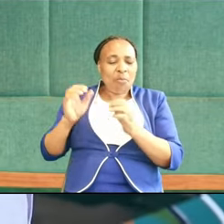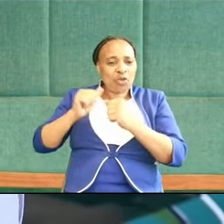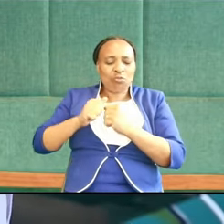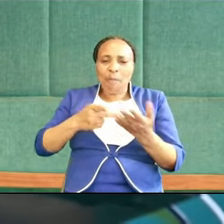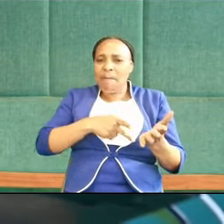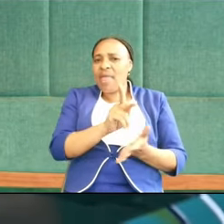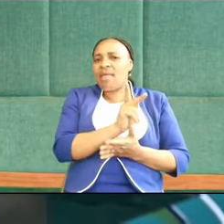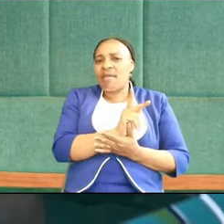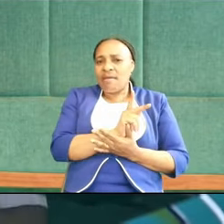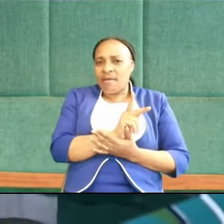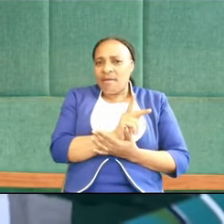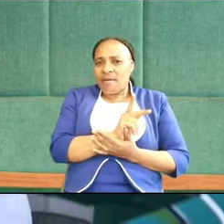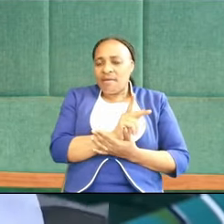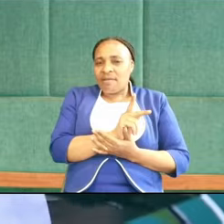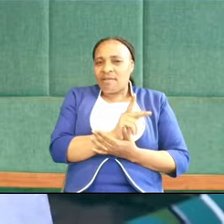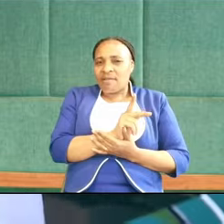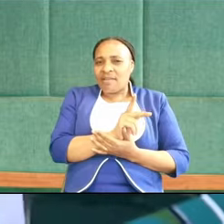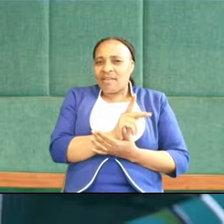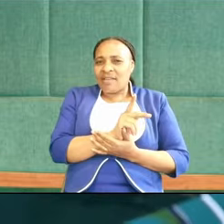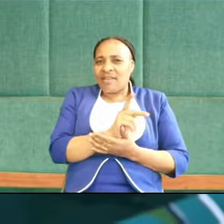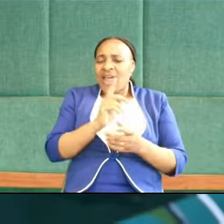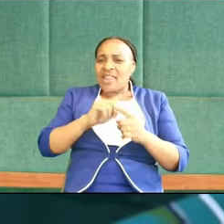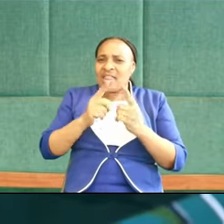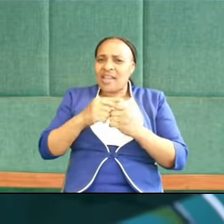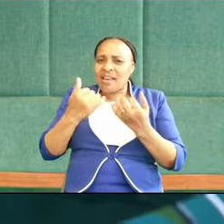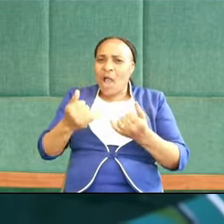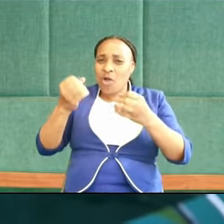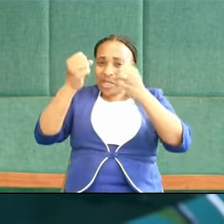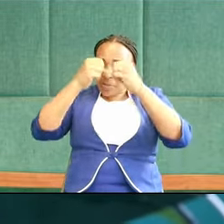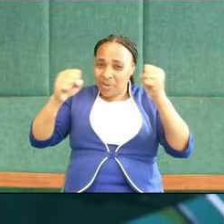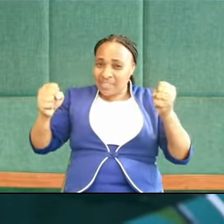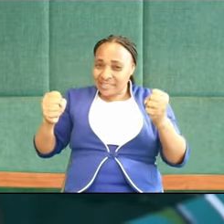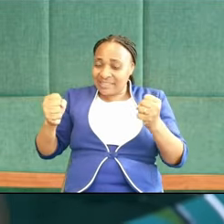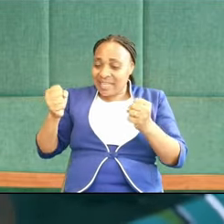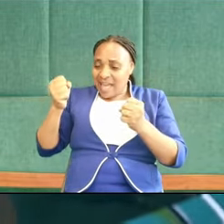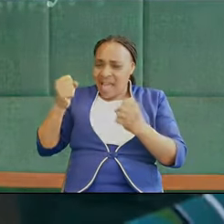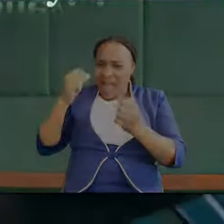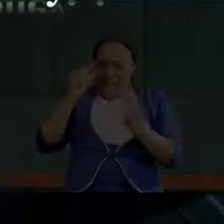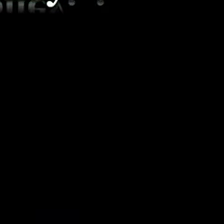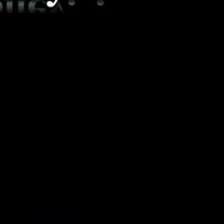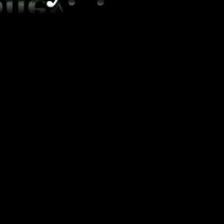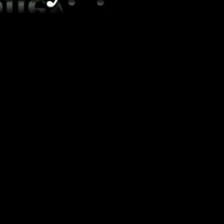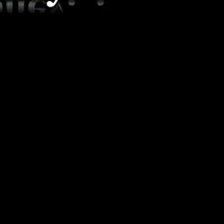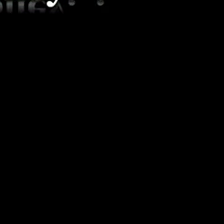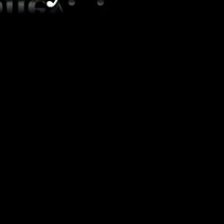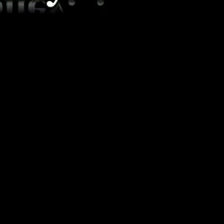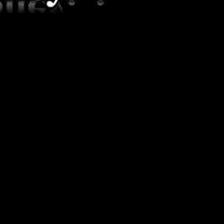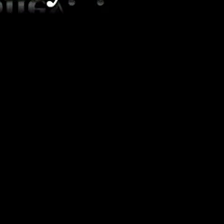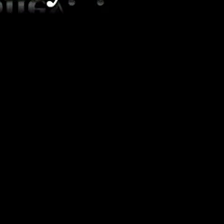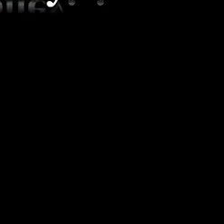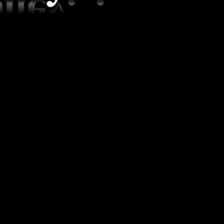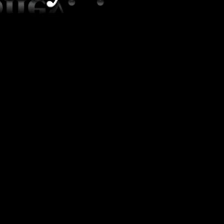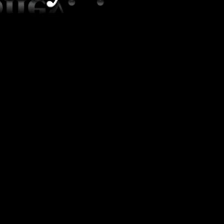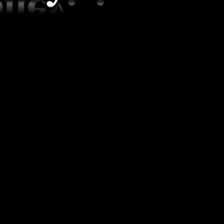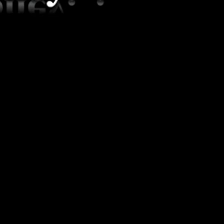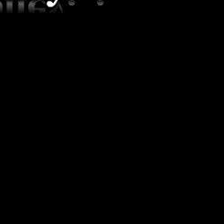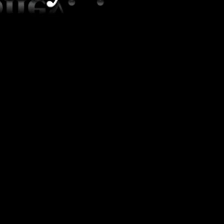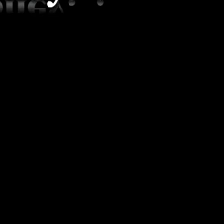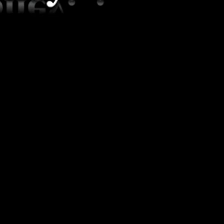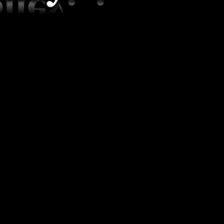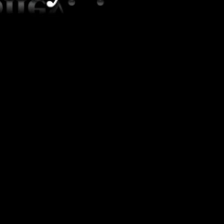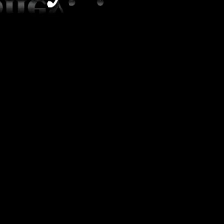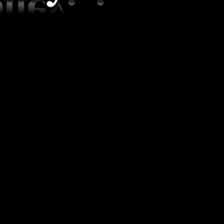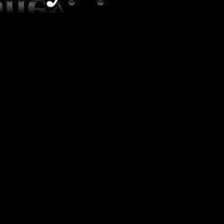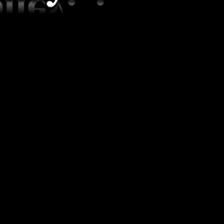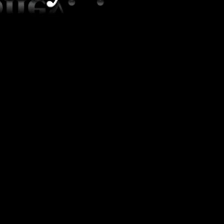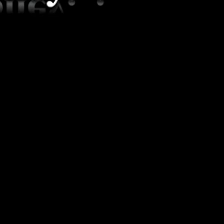president. And the offer the president was given, I will give you a better one. Or I will give you money